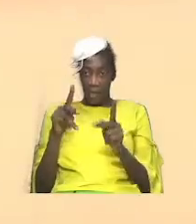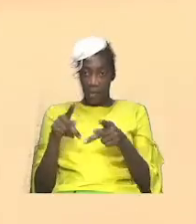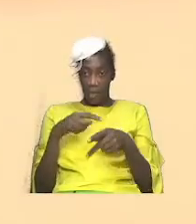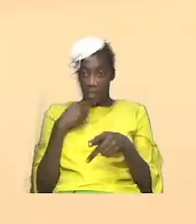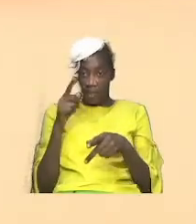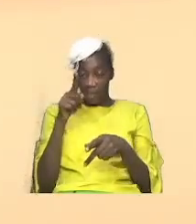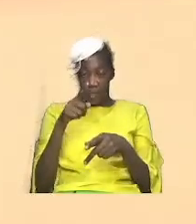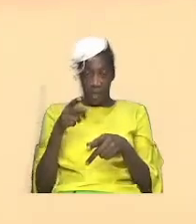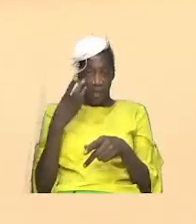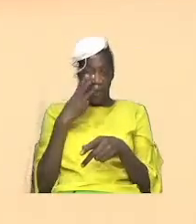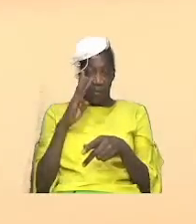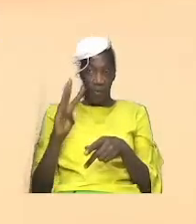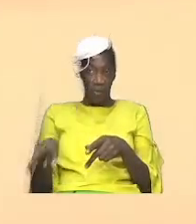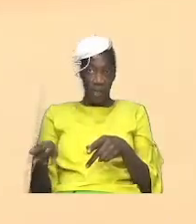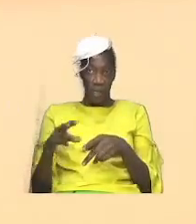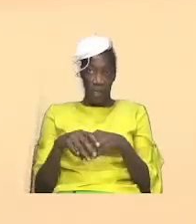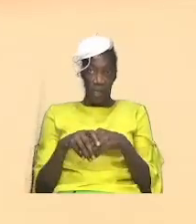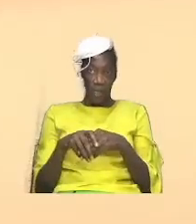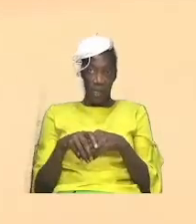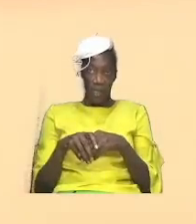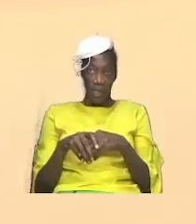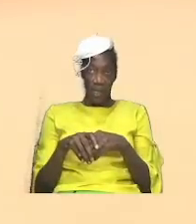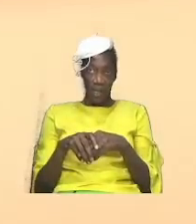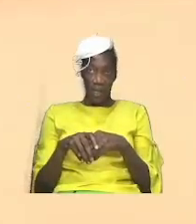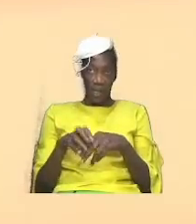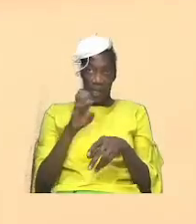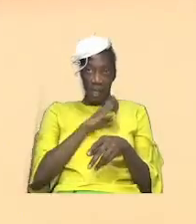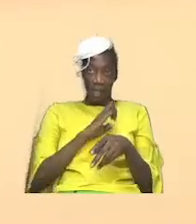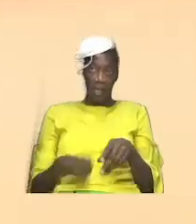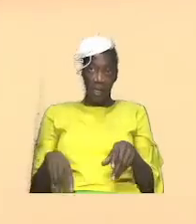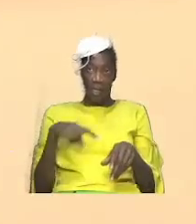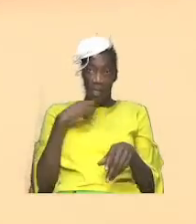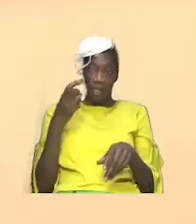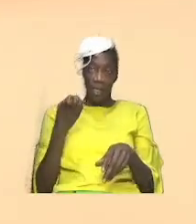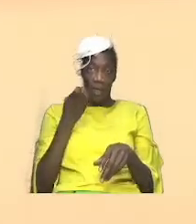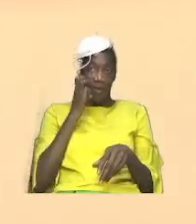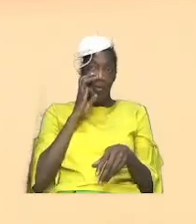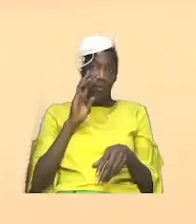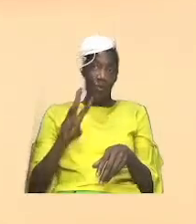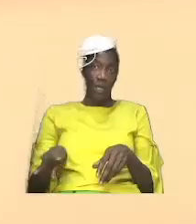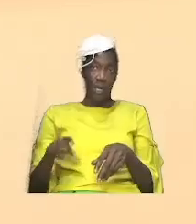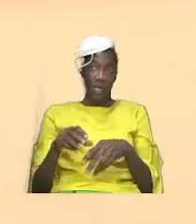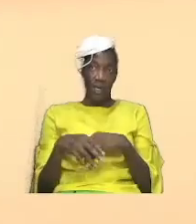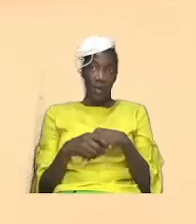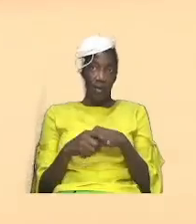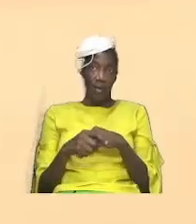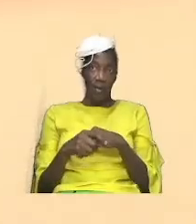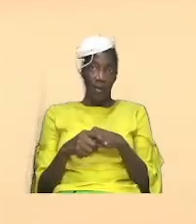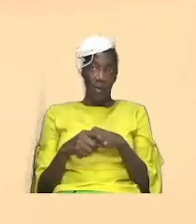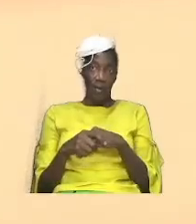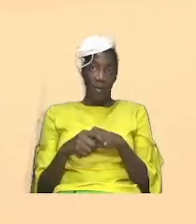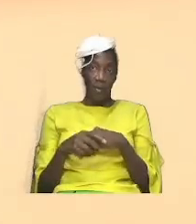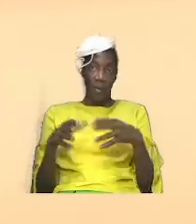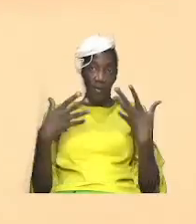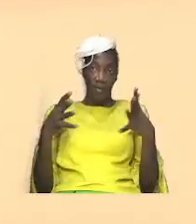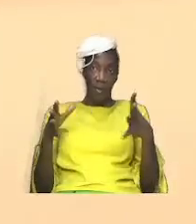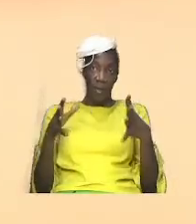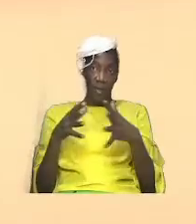wicked. Or the elder say you're wicked. And at the end of the